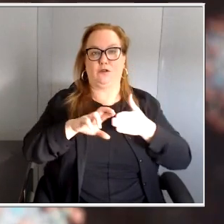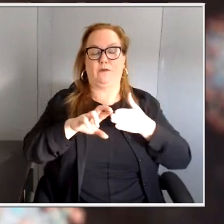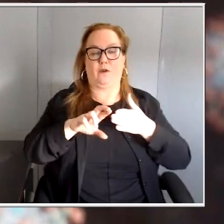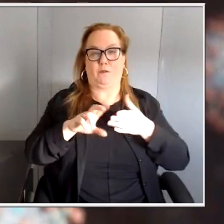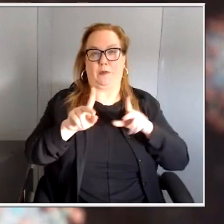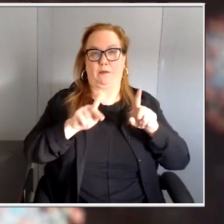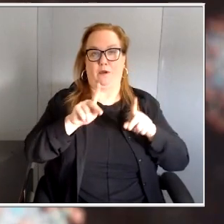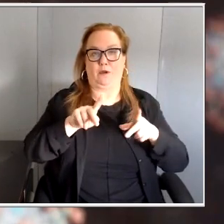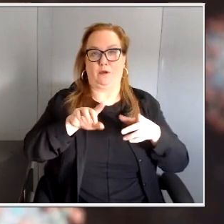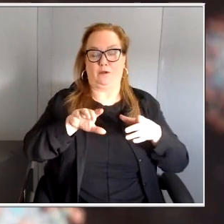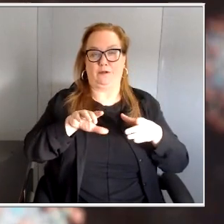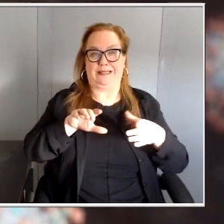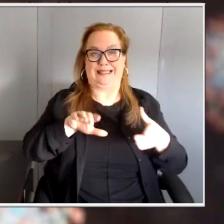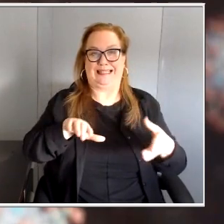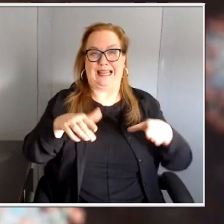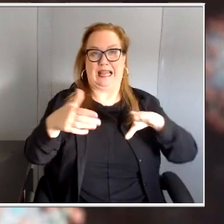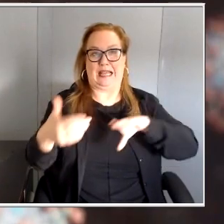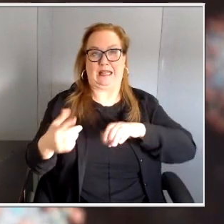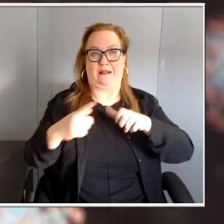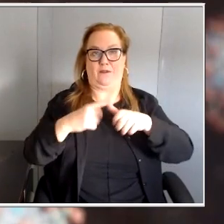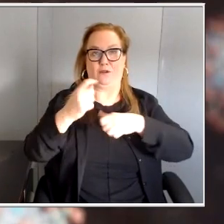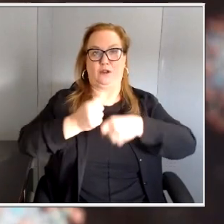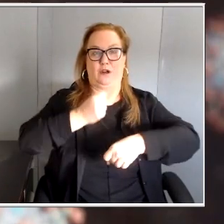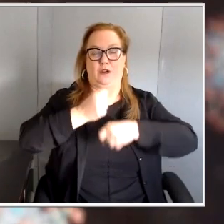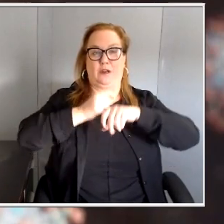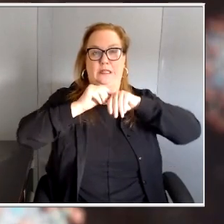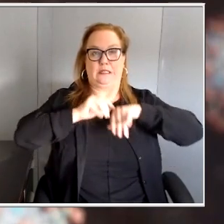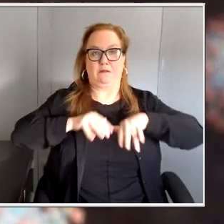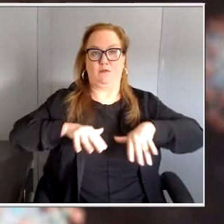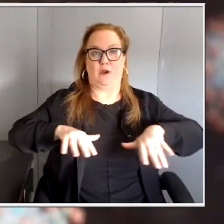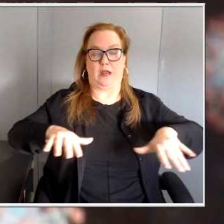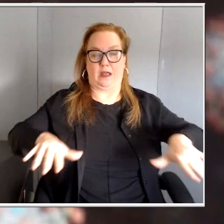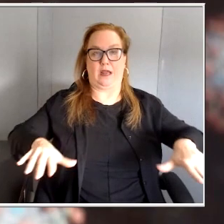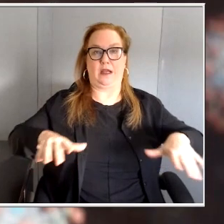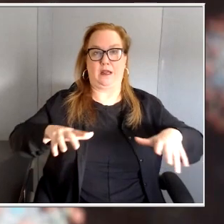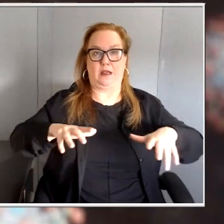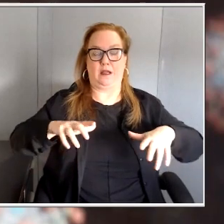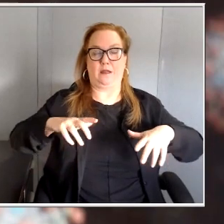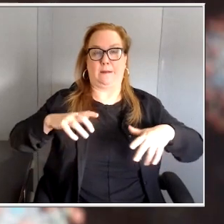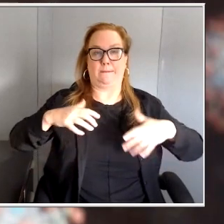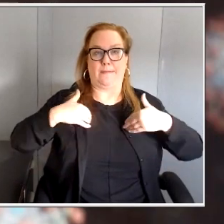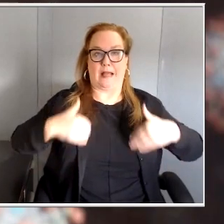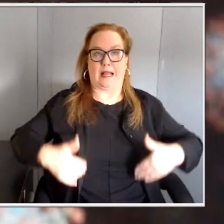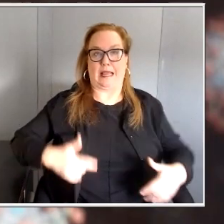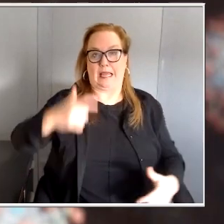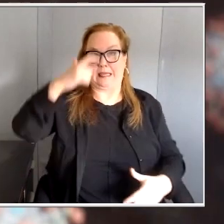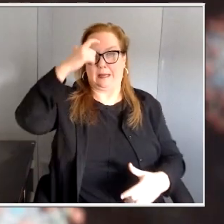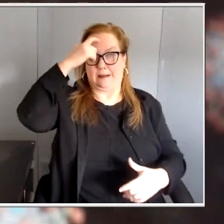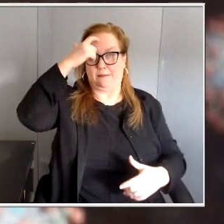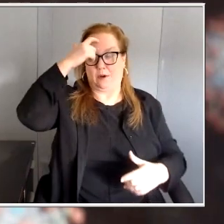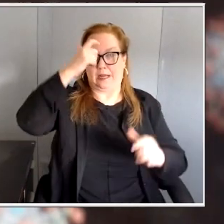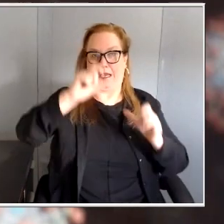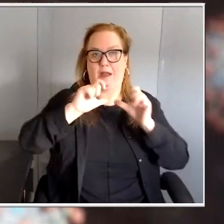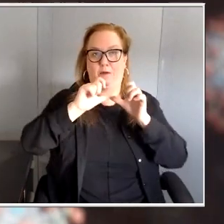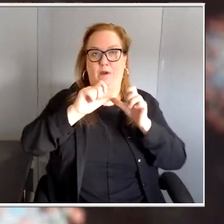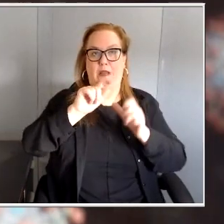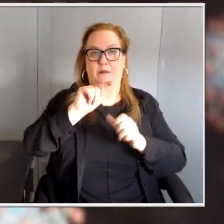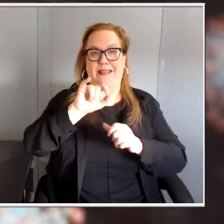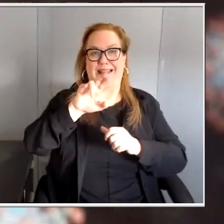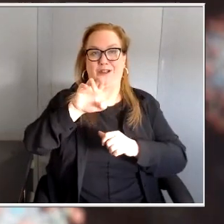year of the pandemic shows that the virus can spread throughout the body, including the brain, and remain in the tissues for